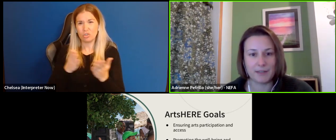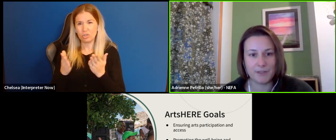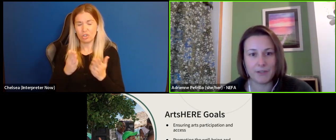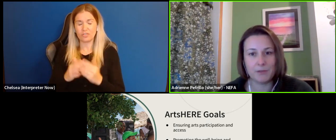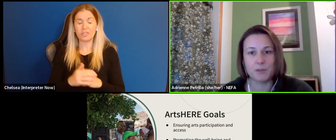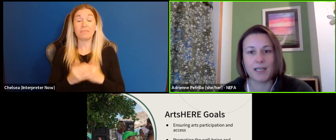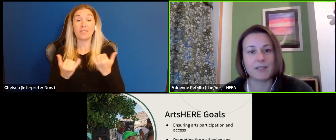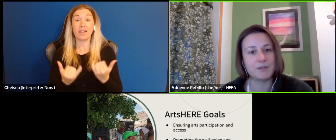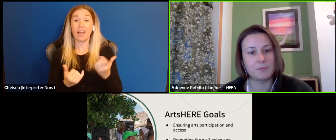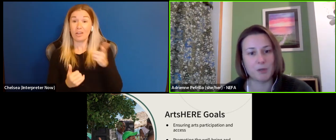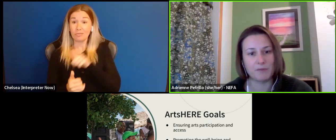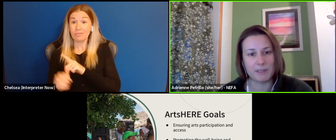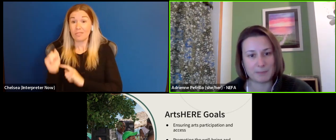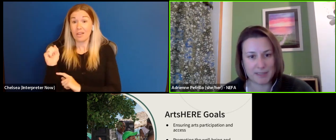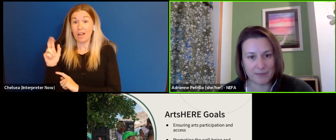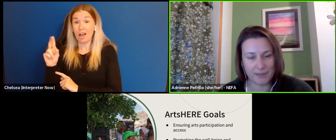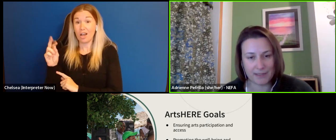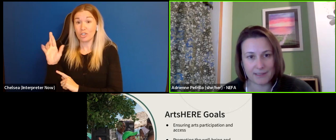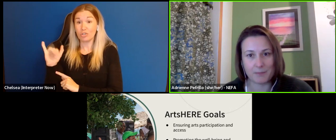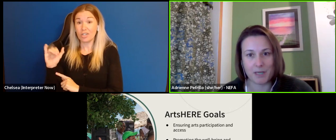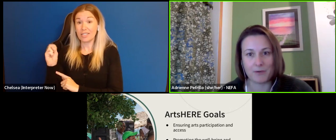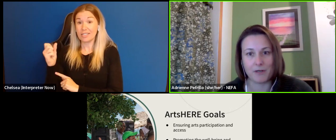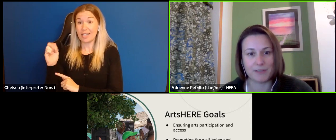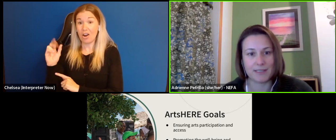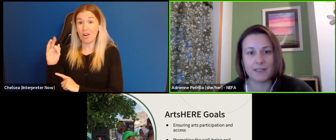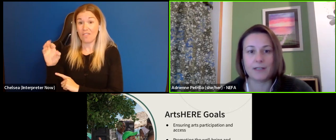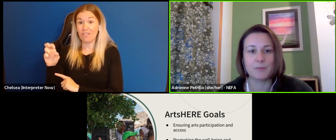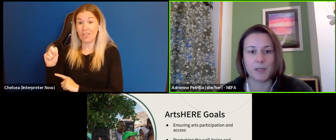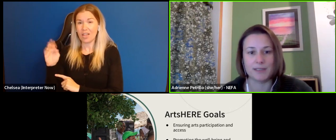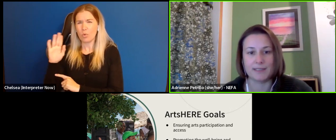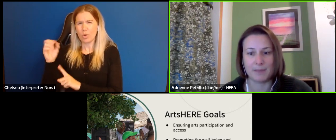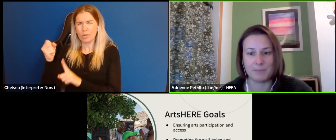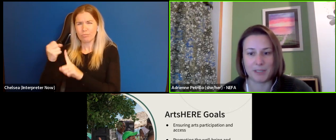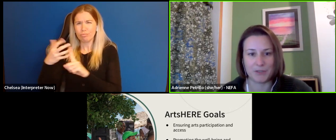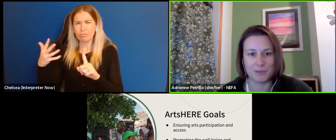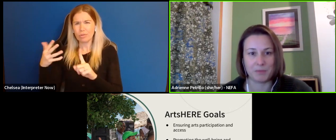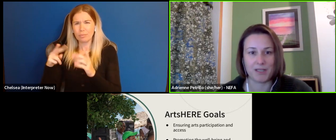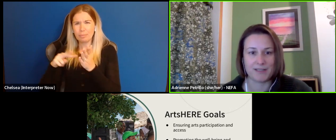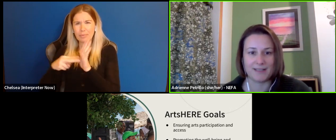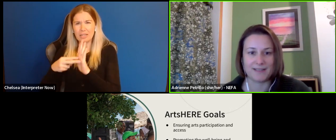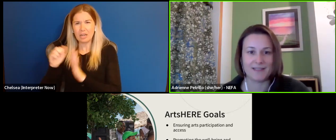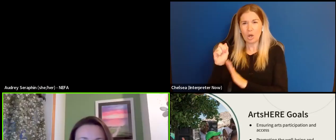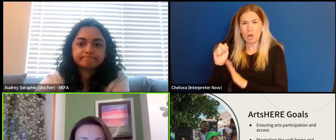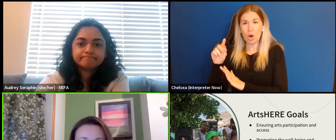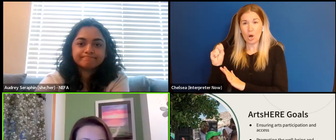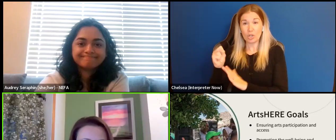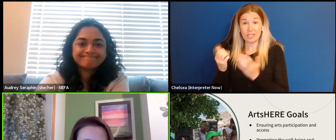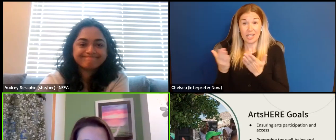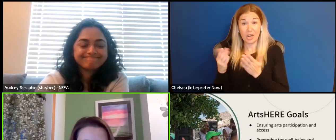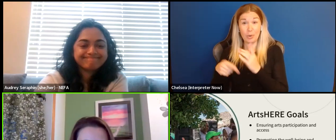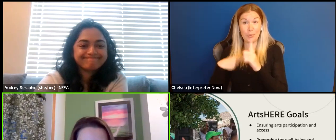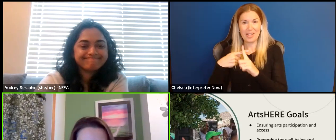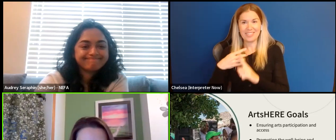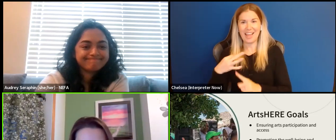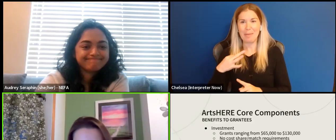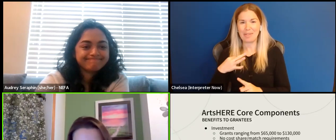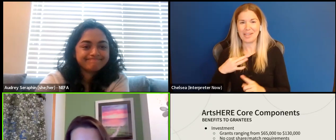Audrey Serafin who will get into more of the specifics about Arts Here as well as the application process. Thank you.